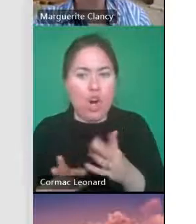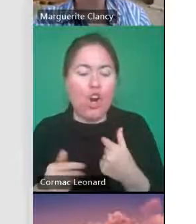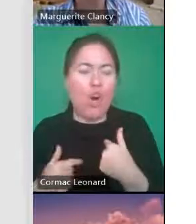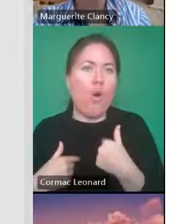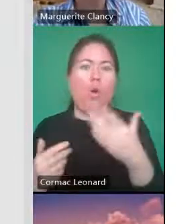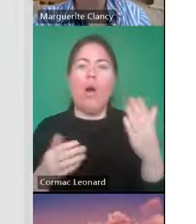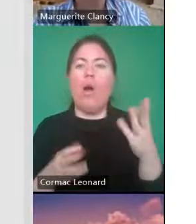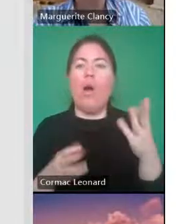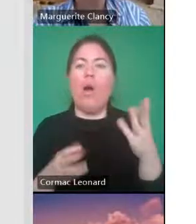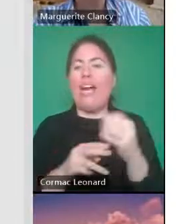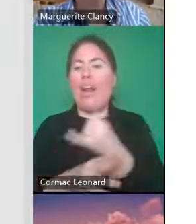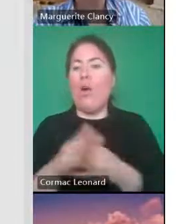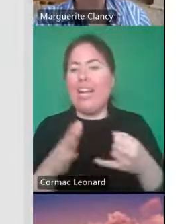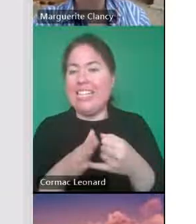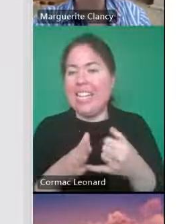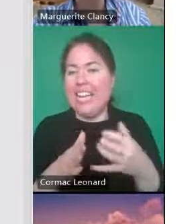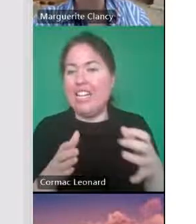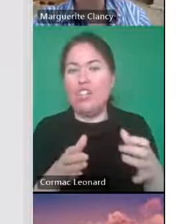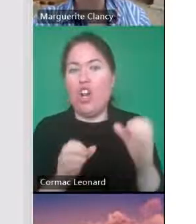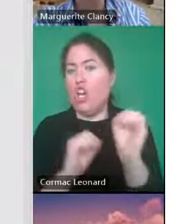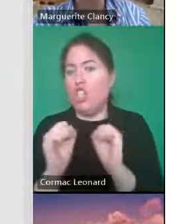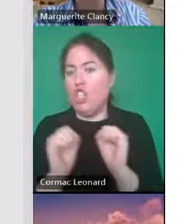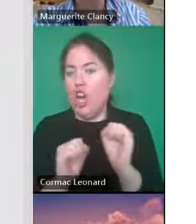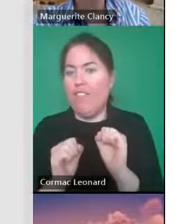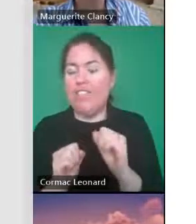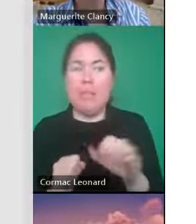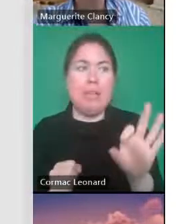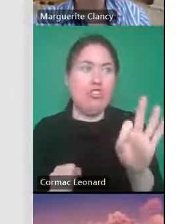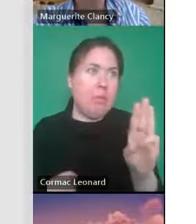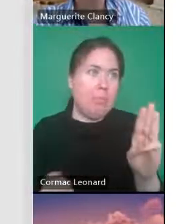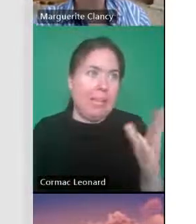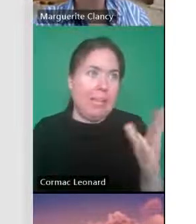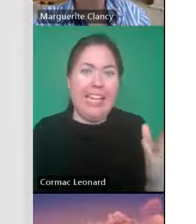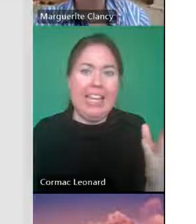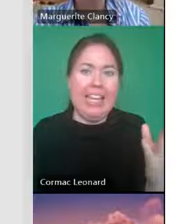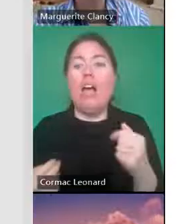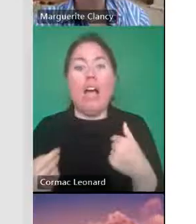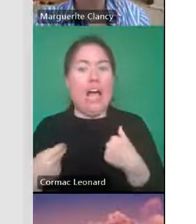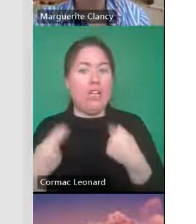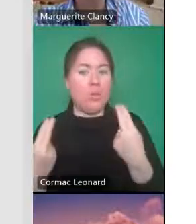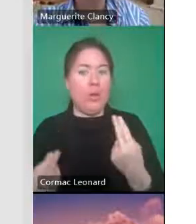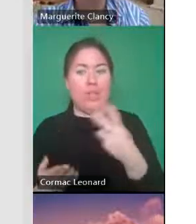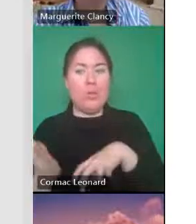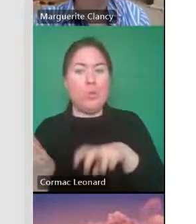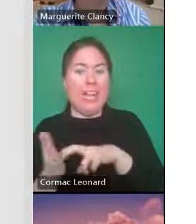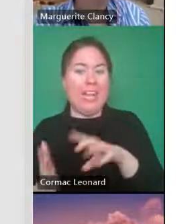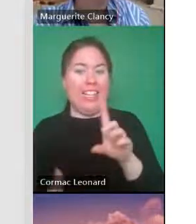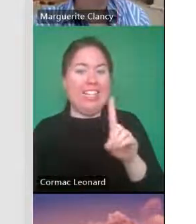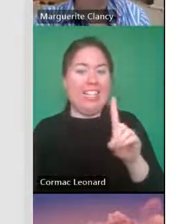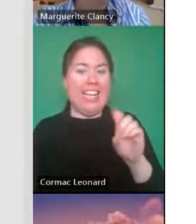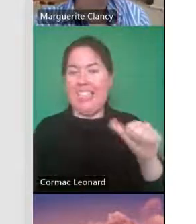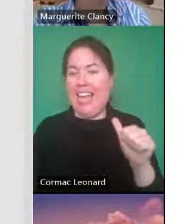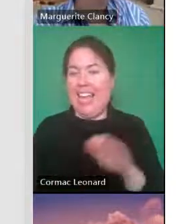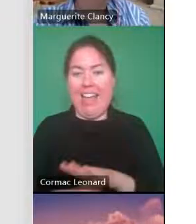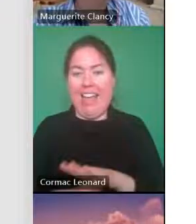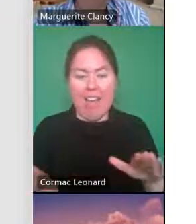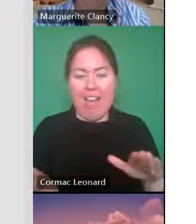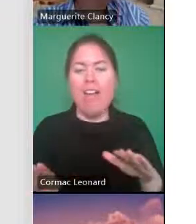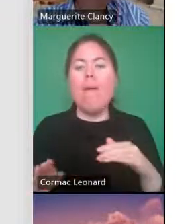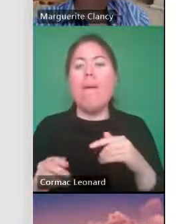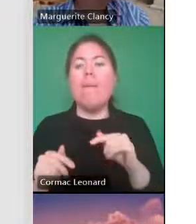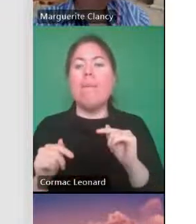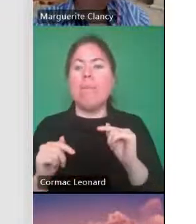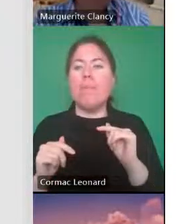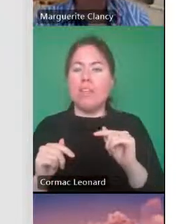in an organisation, in a service, you could be a GP. You do not need to sign a data sharing agreement. We will come to